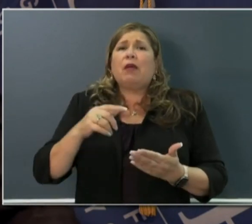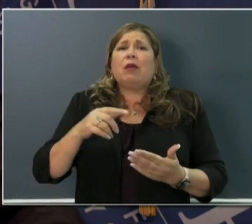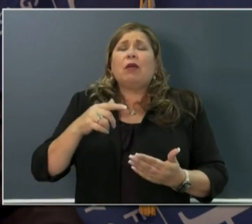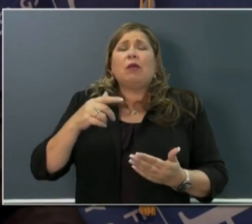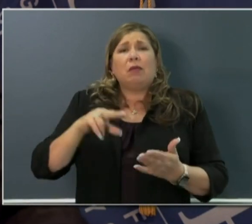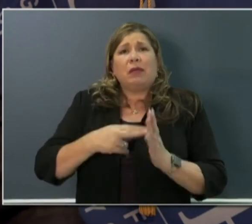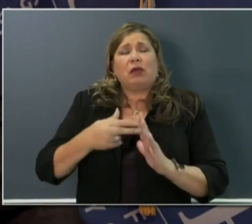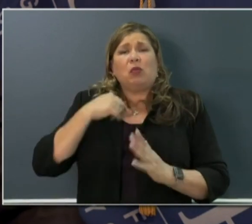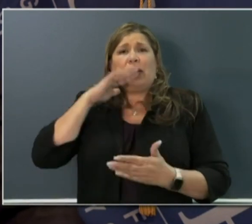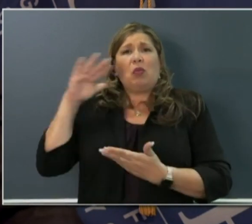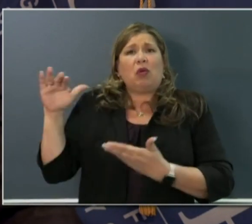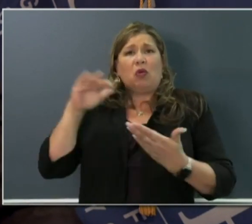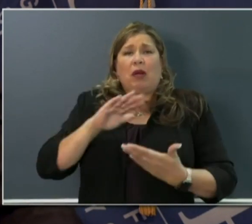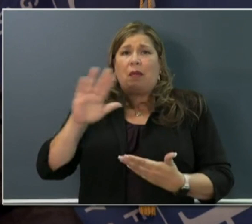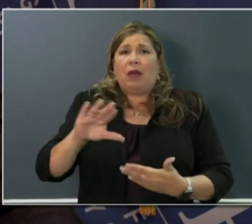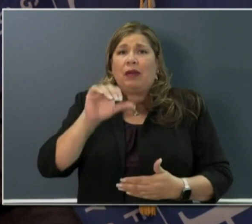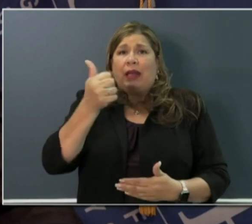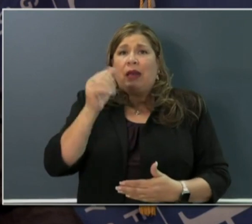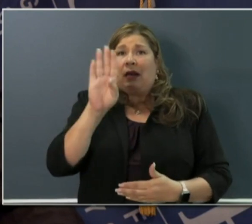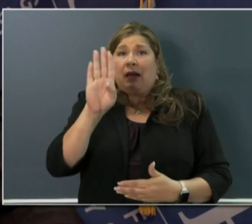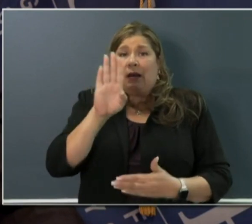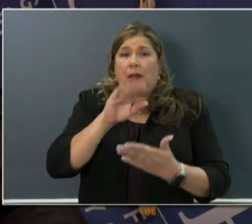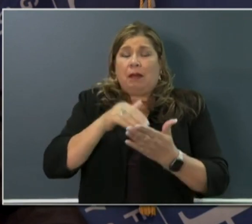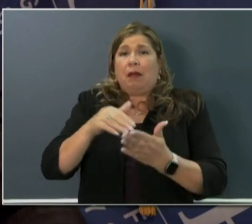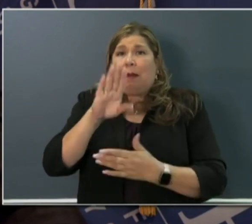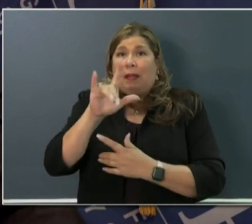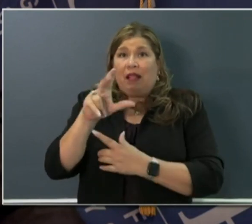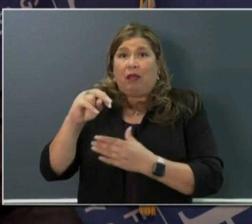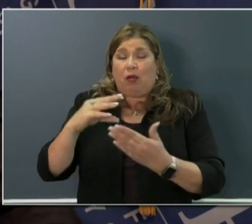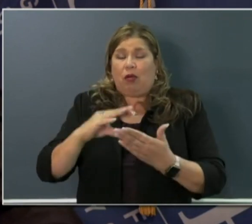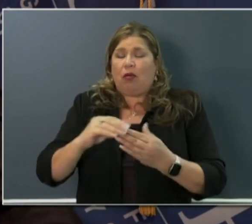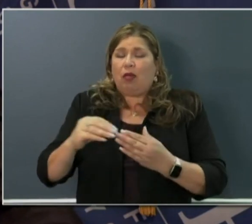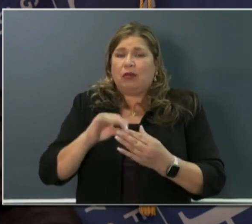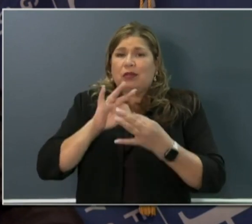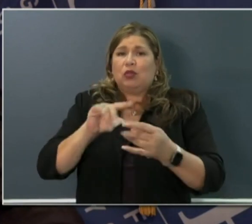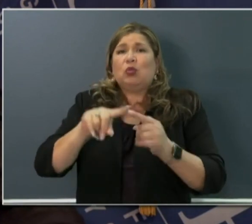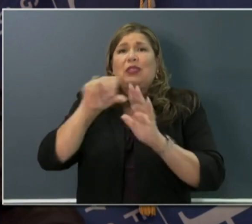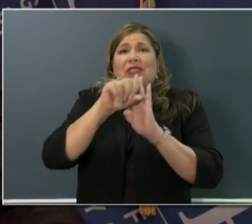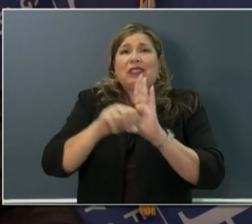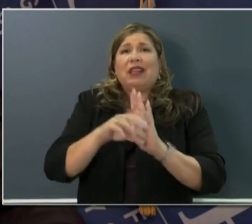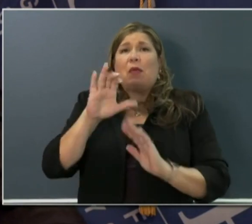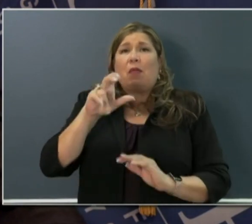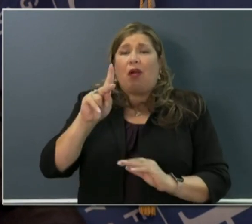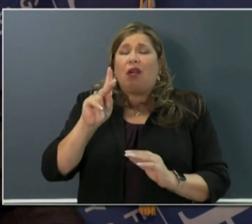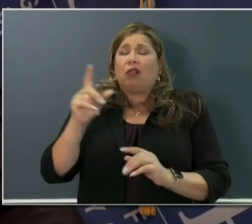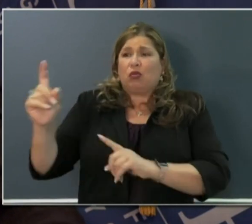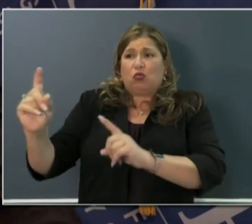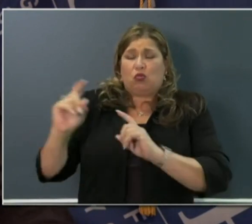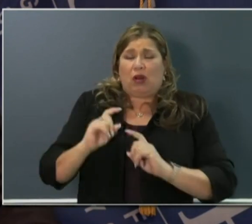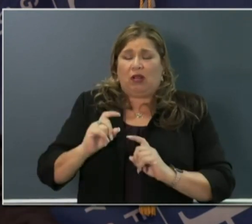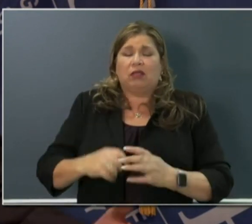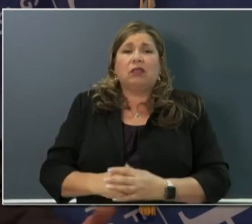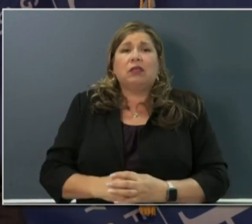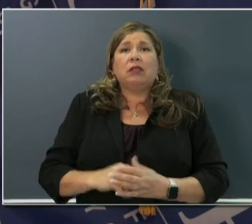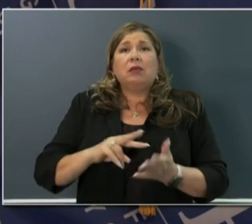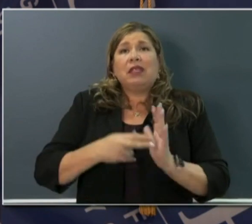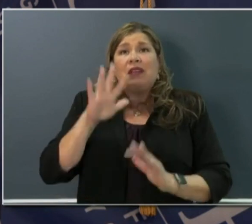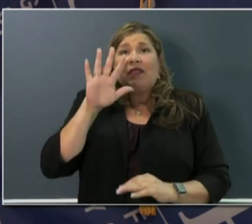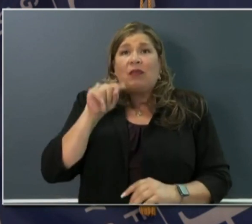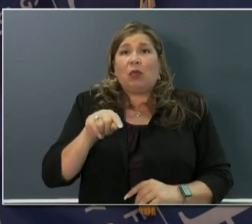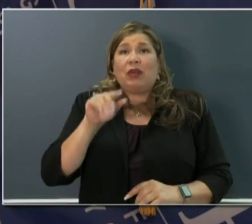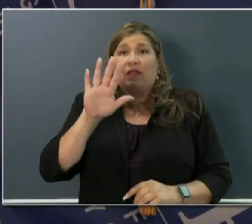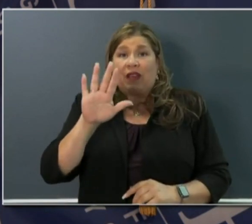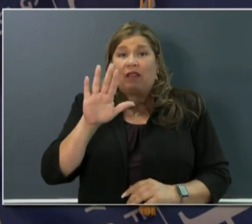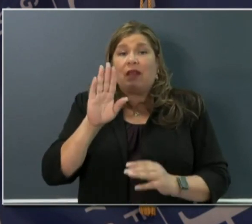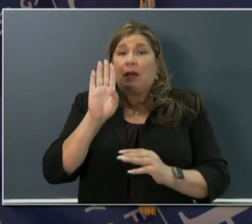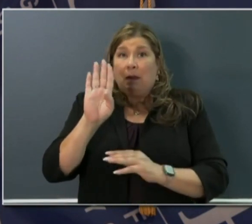of over $10 billion just in the state block grant portion of the package. Some $5.5 billion alone